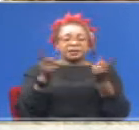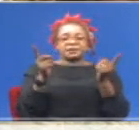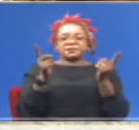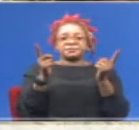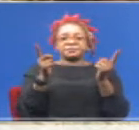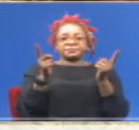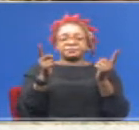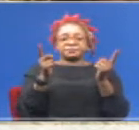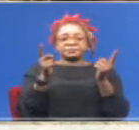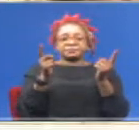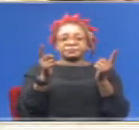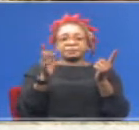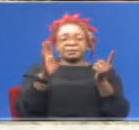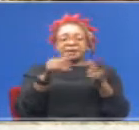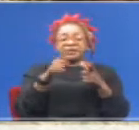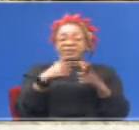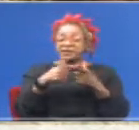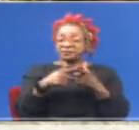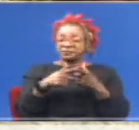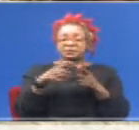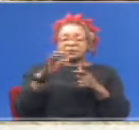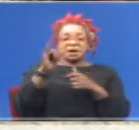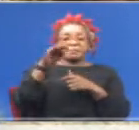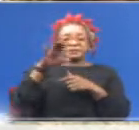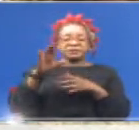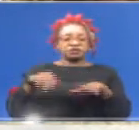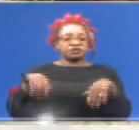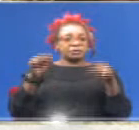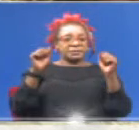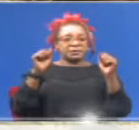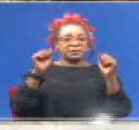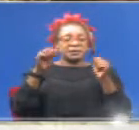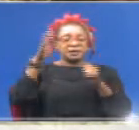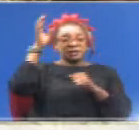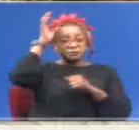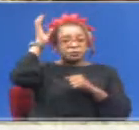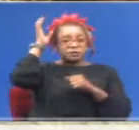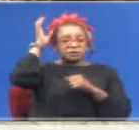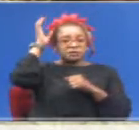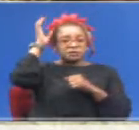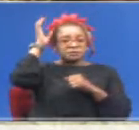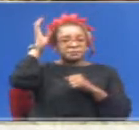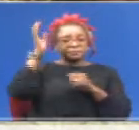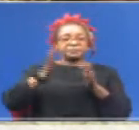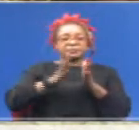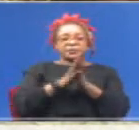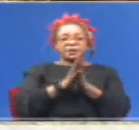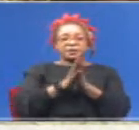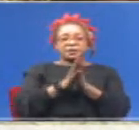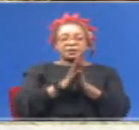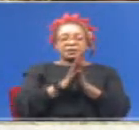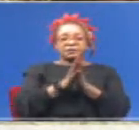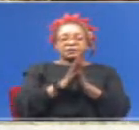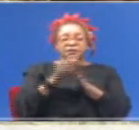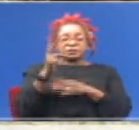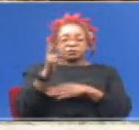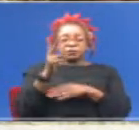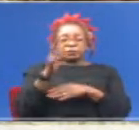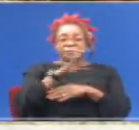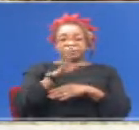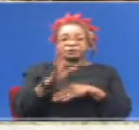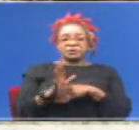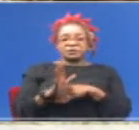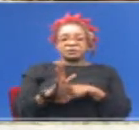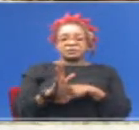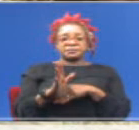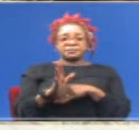declared by the then IBC chairman of Wafula Chabukati and a minority of two commissioners